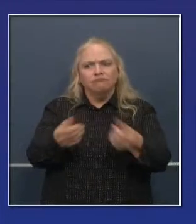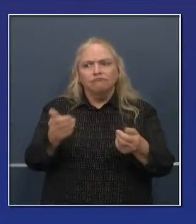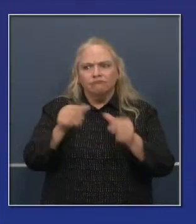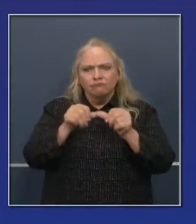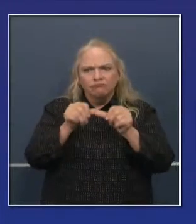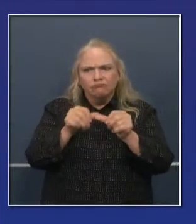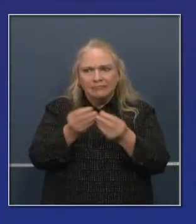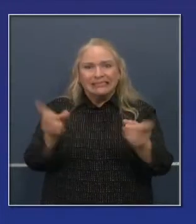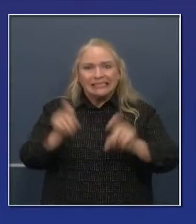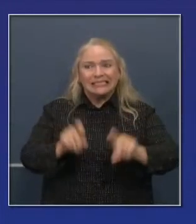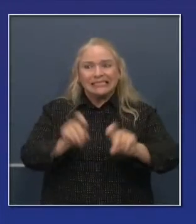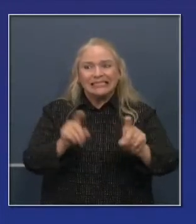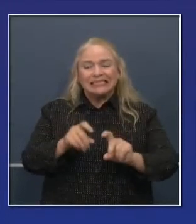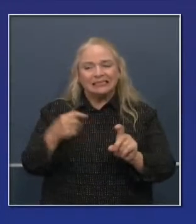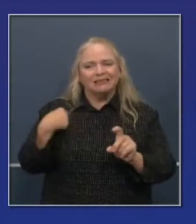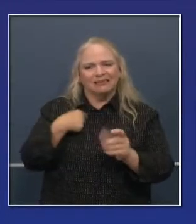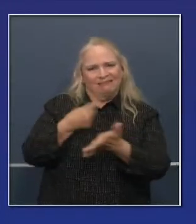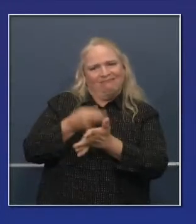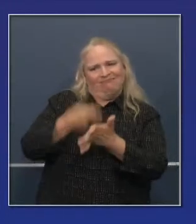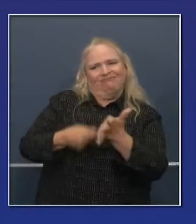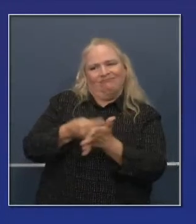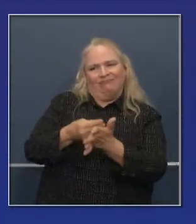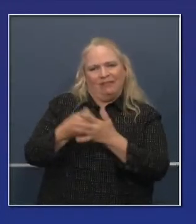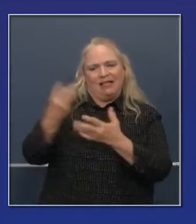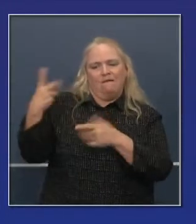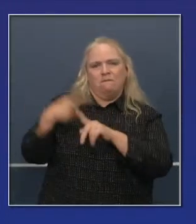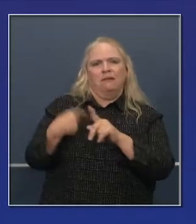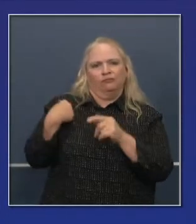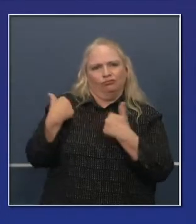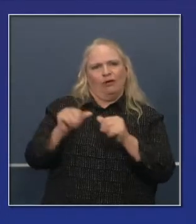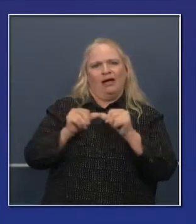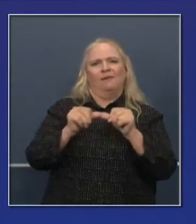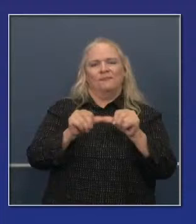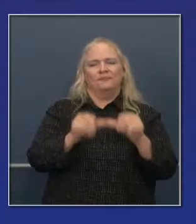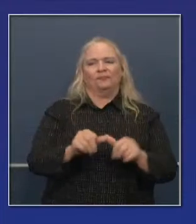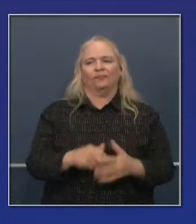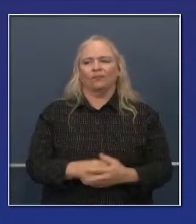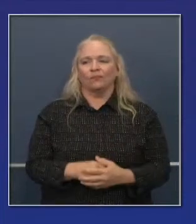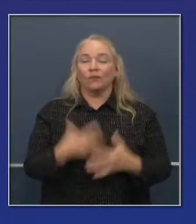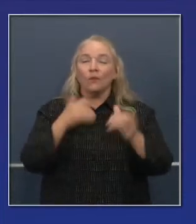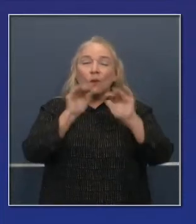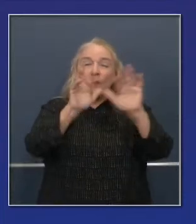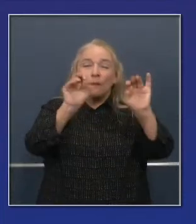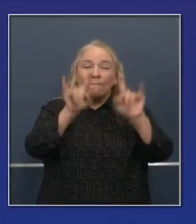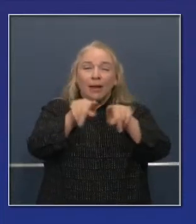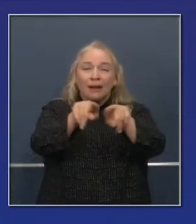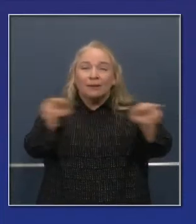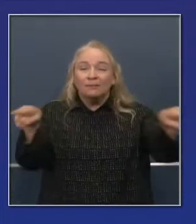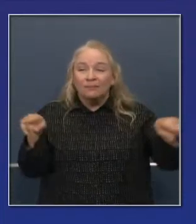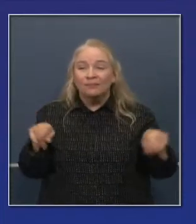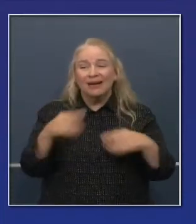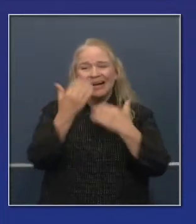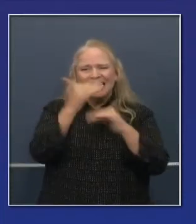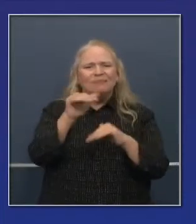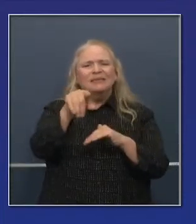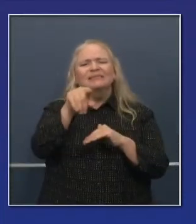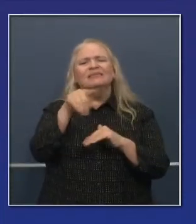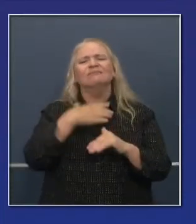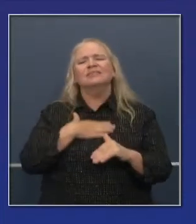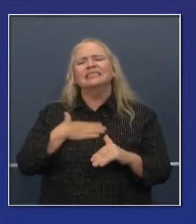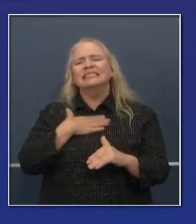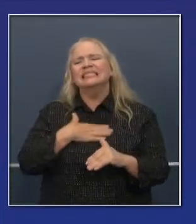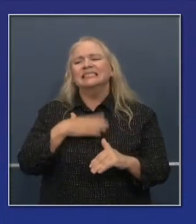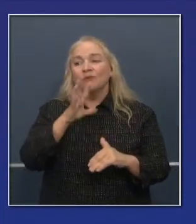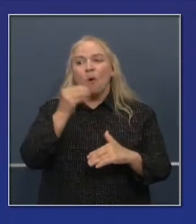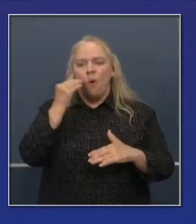course of the last few months. As always, I want to remind you, limit your mixing with people outside of your household. It's